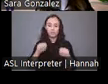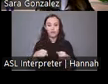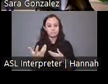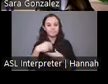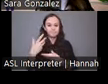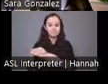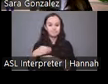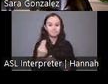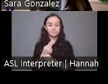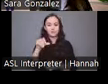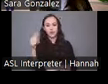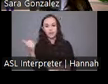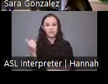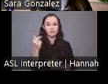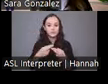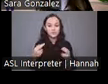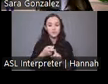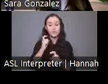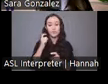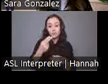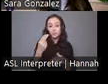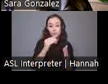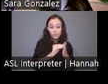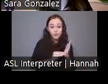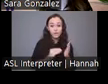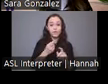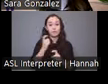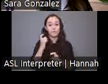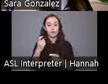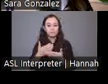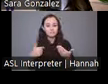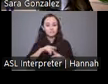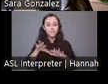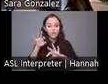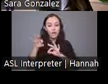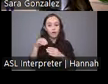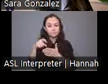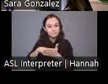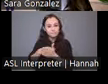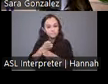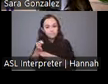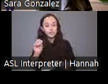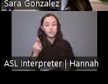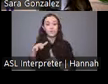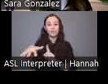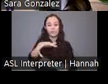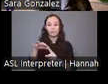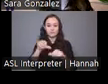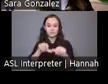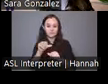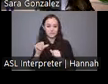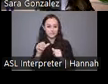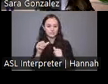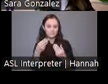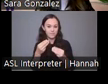resources from the historical record to data recovered via archaeological or environmental science methods. And we do